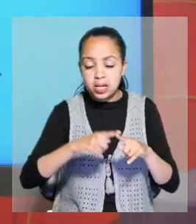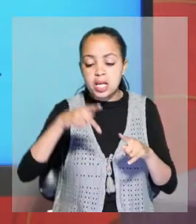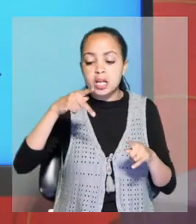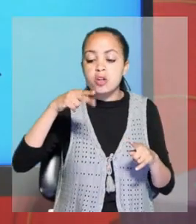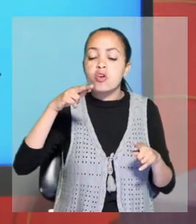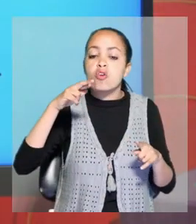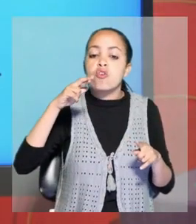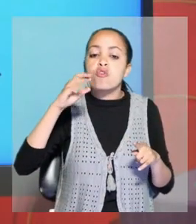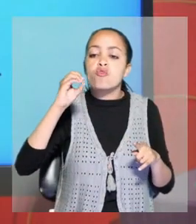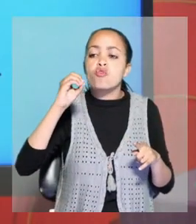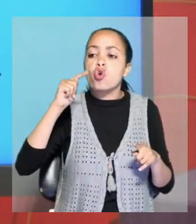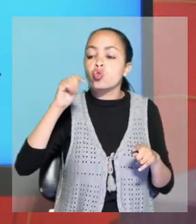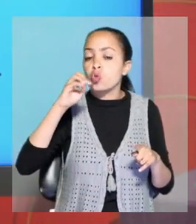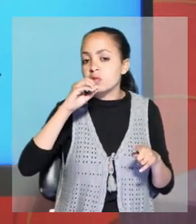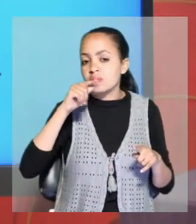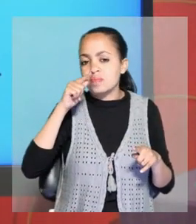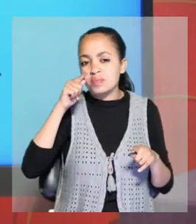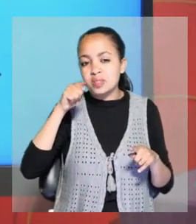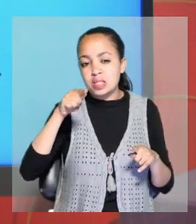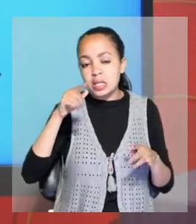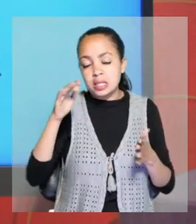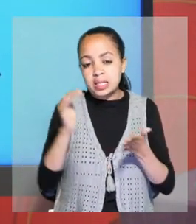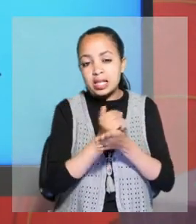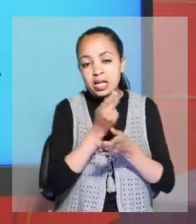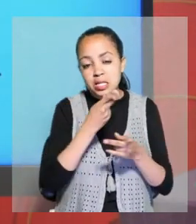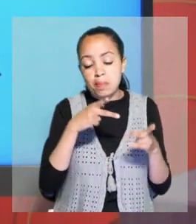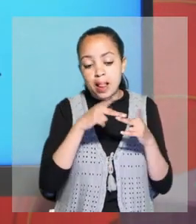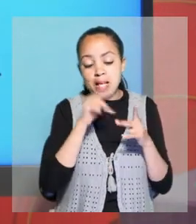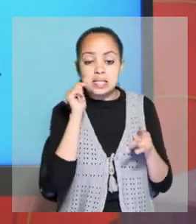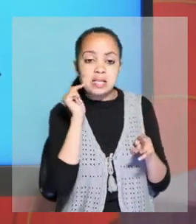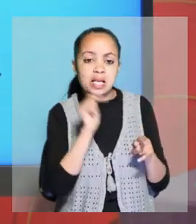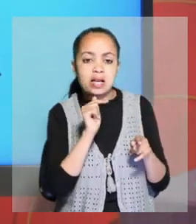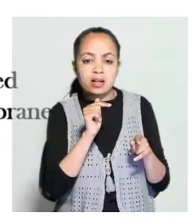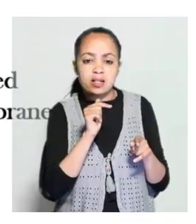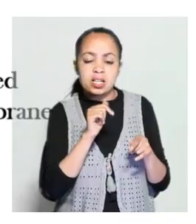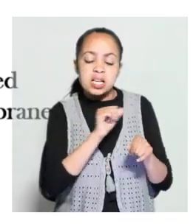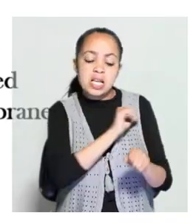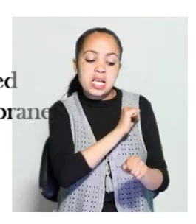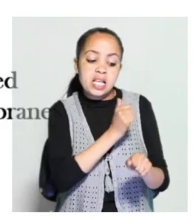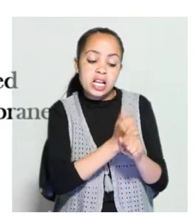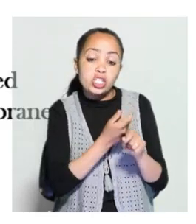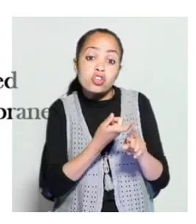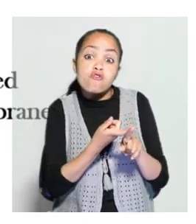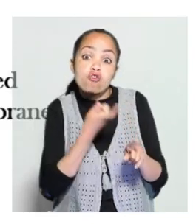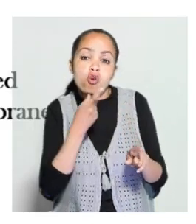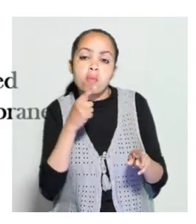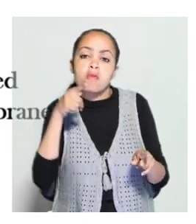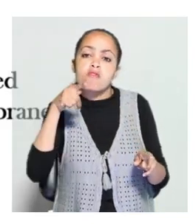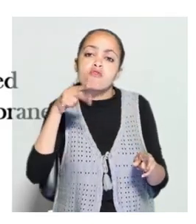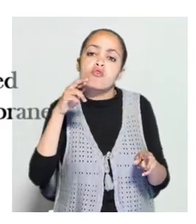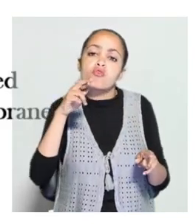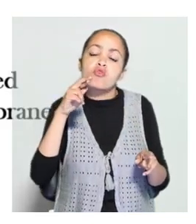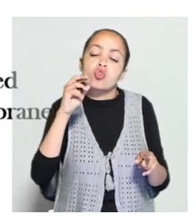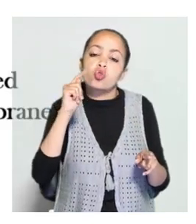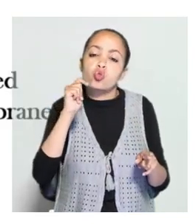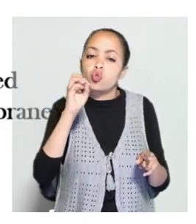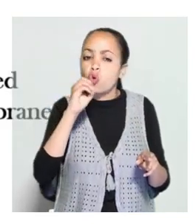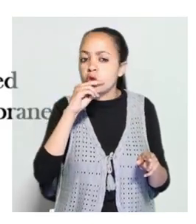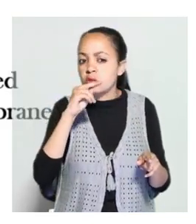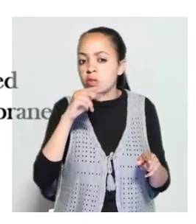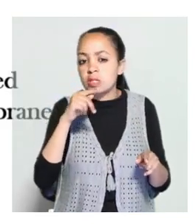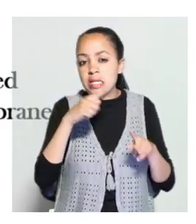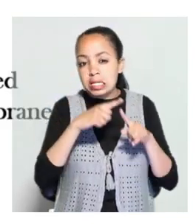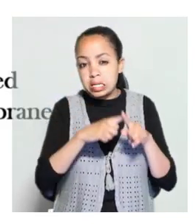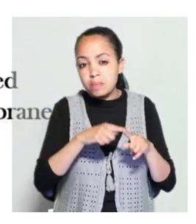on photon. Energy from light or that of photon can be takes place here. energy from photon. Depend on that of energy